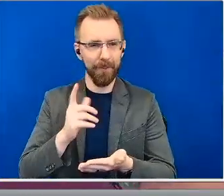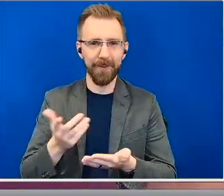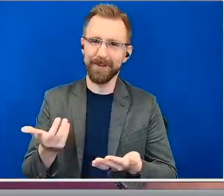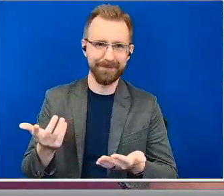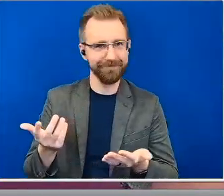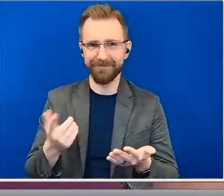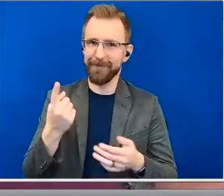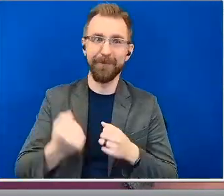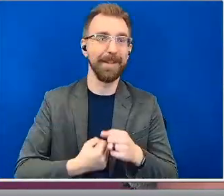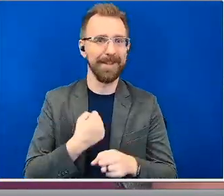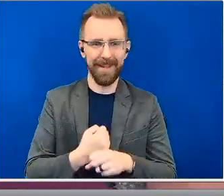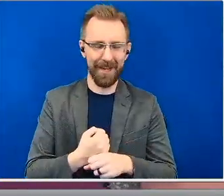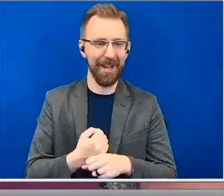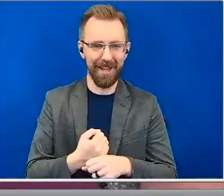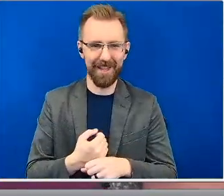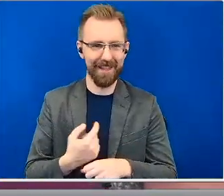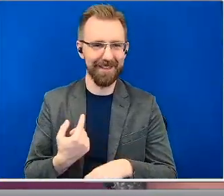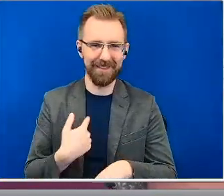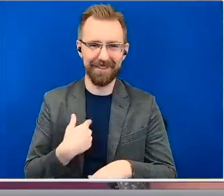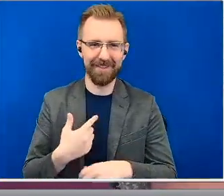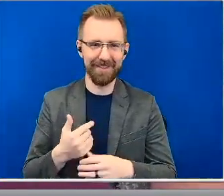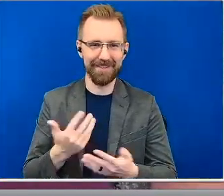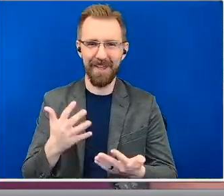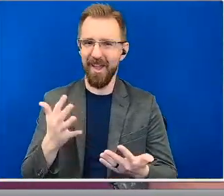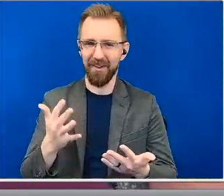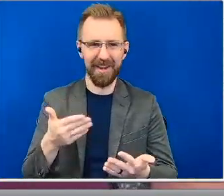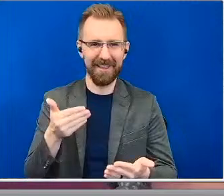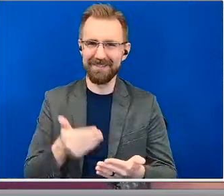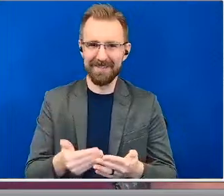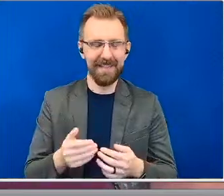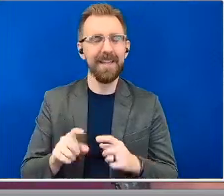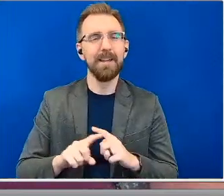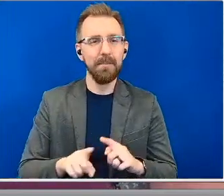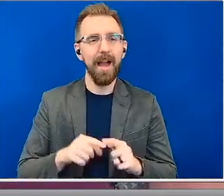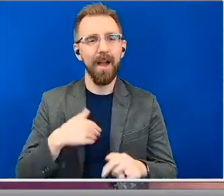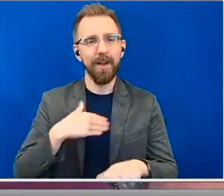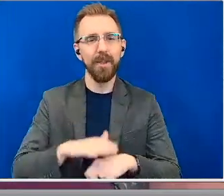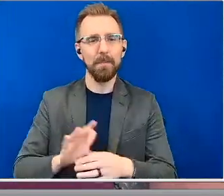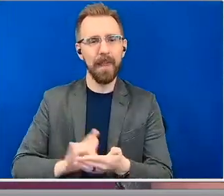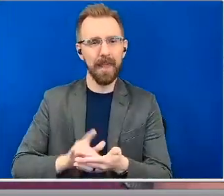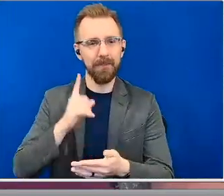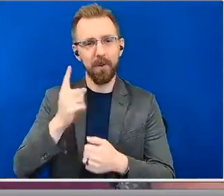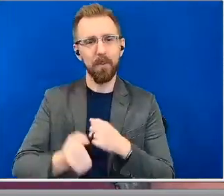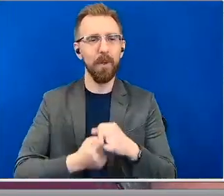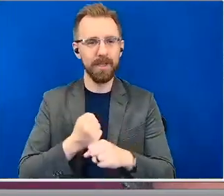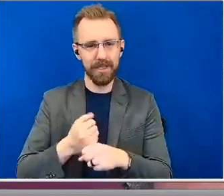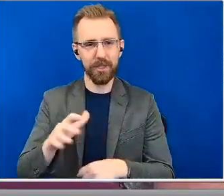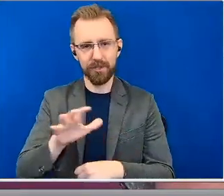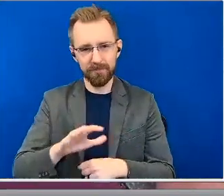was knocking already. This is right. But I was on medications for about a year, and then